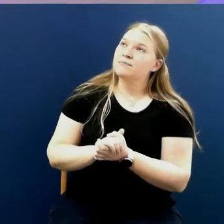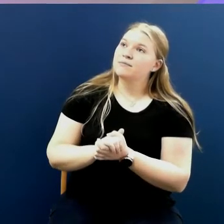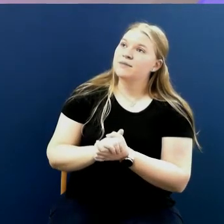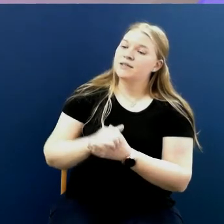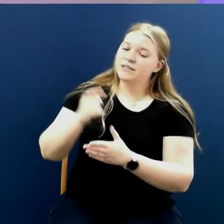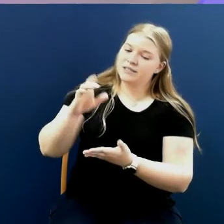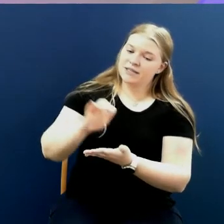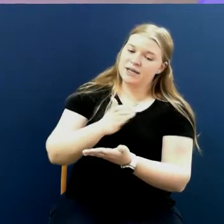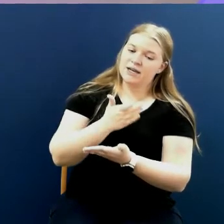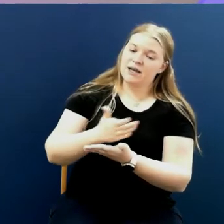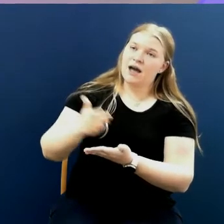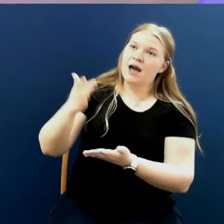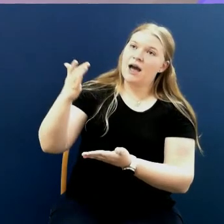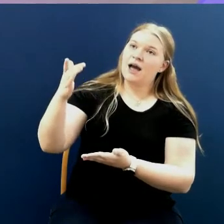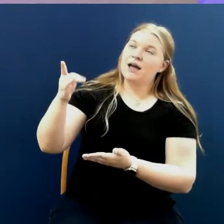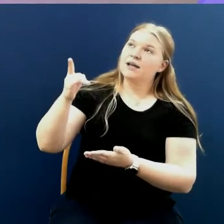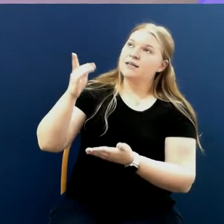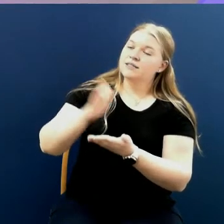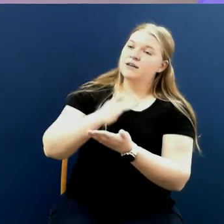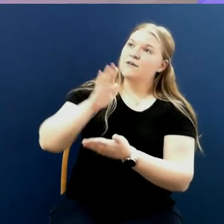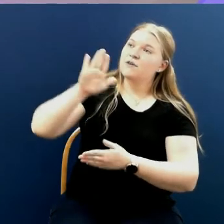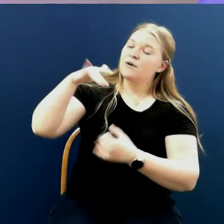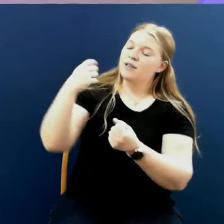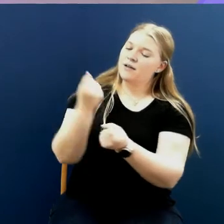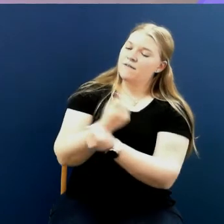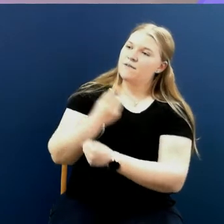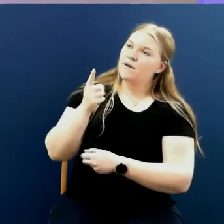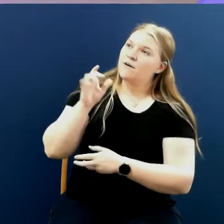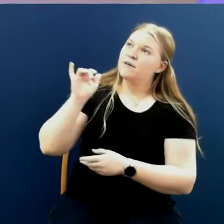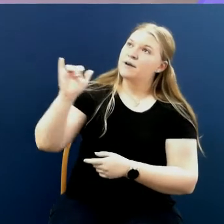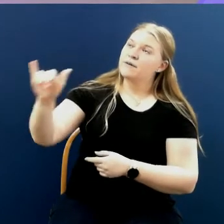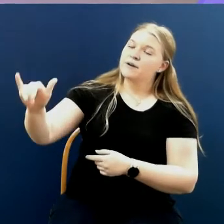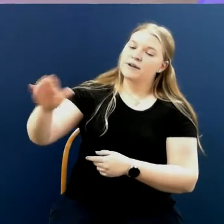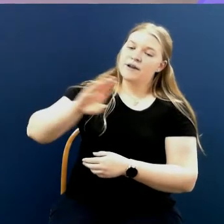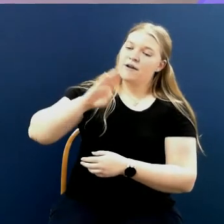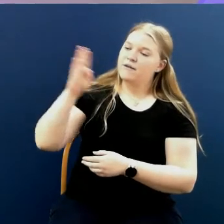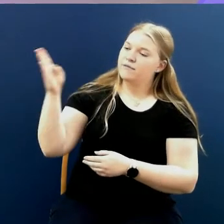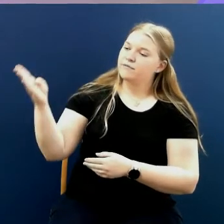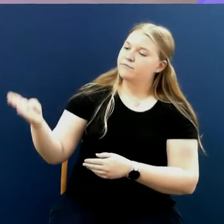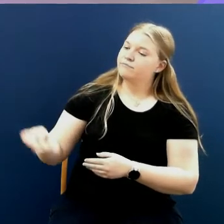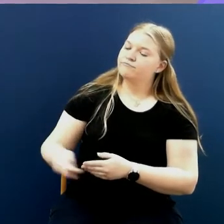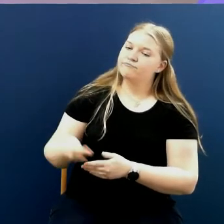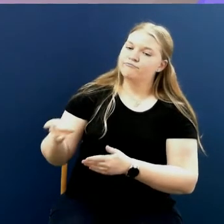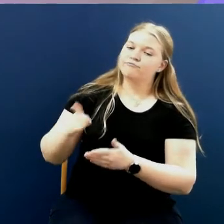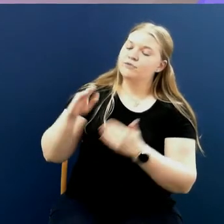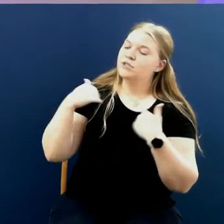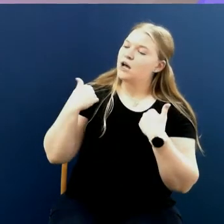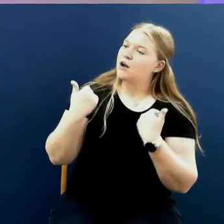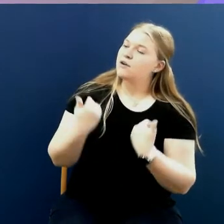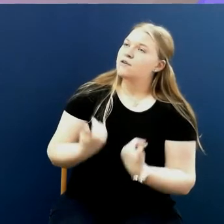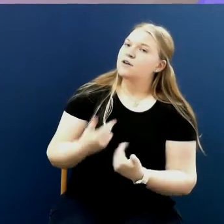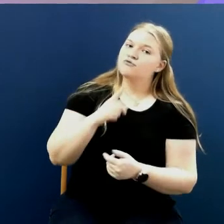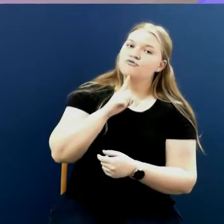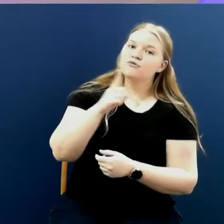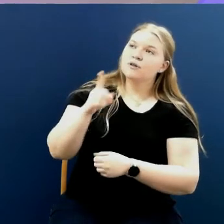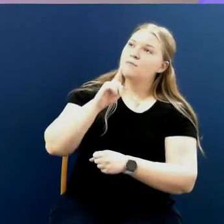Singing, I could sing of your love forever. May we never grow tired of that truth, of that promise.